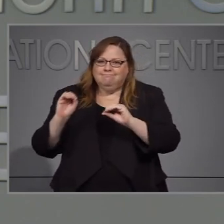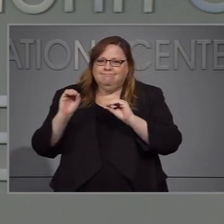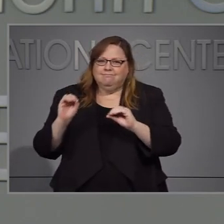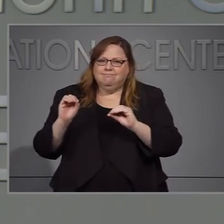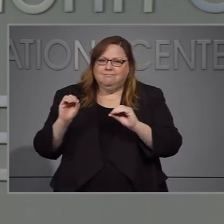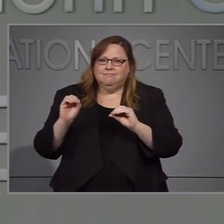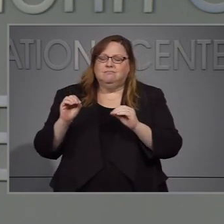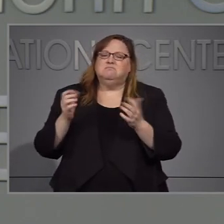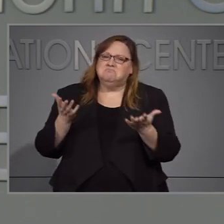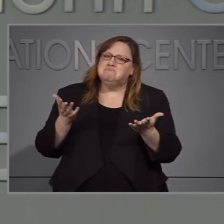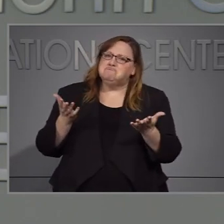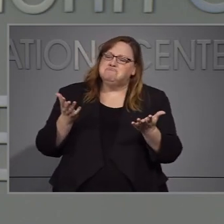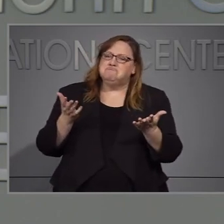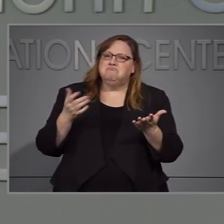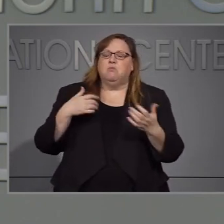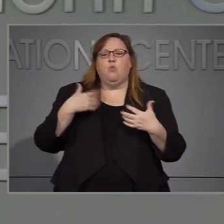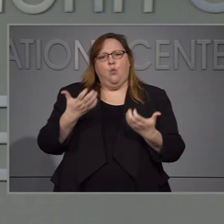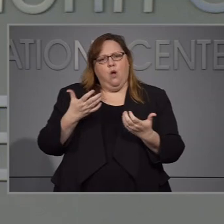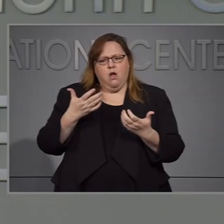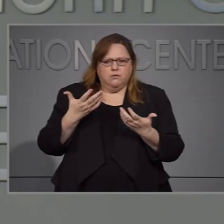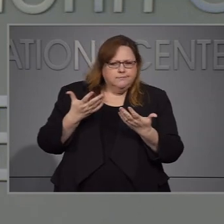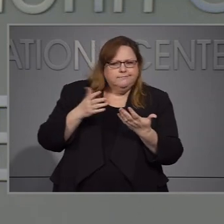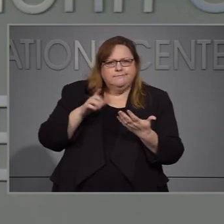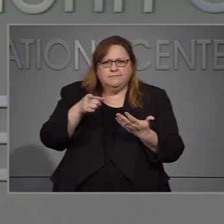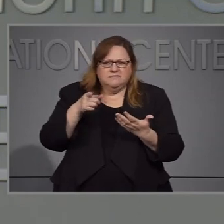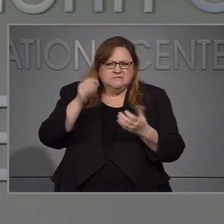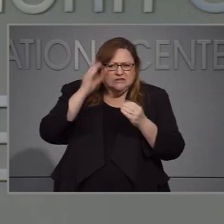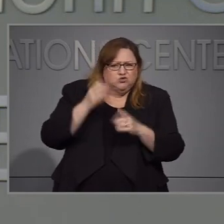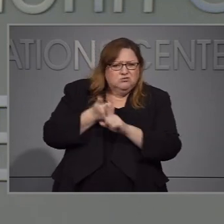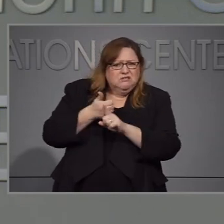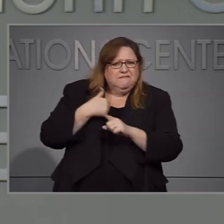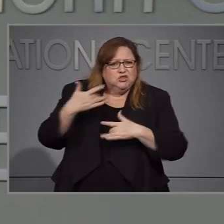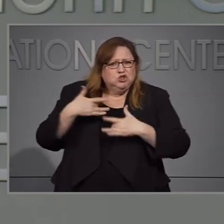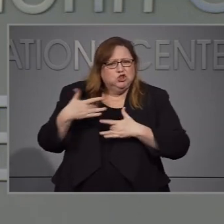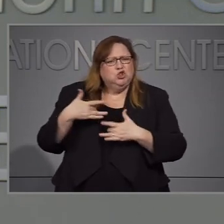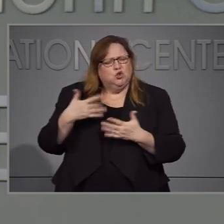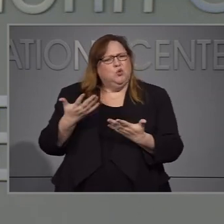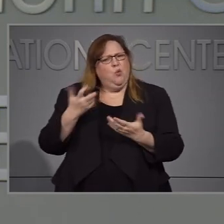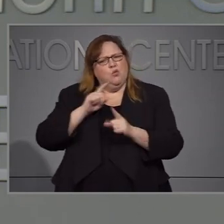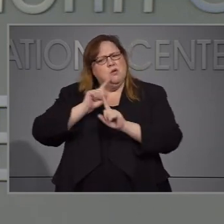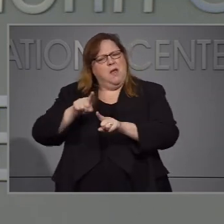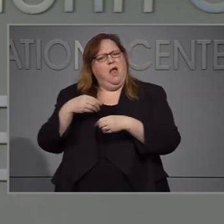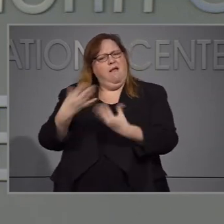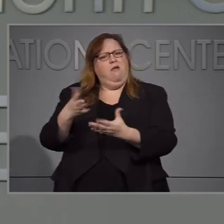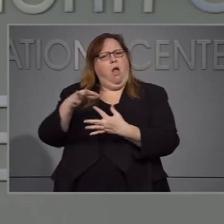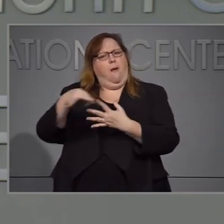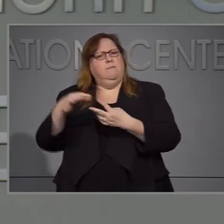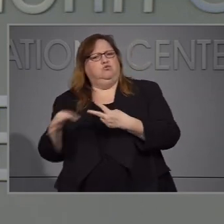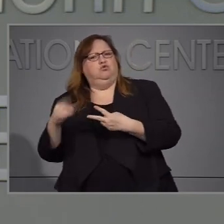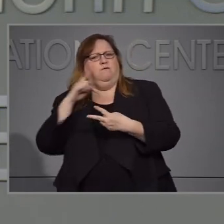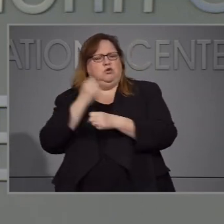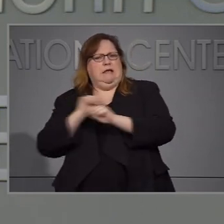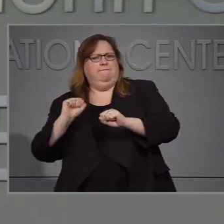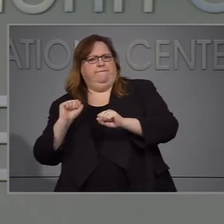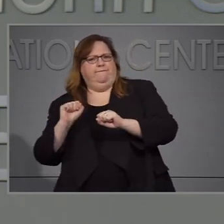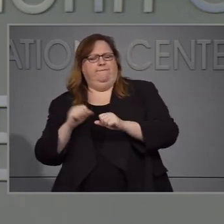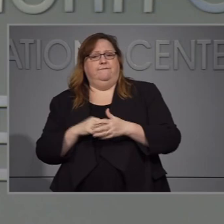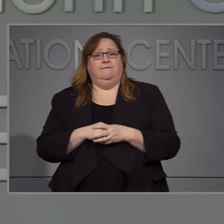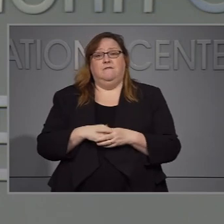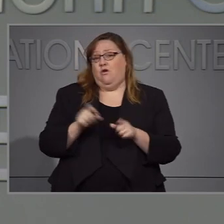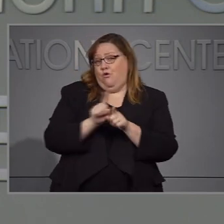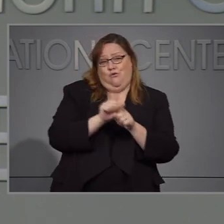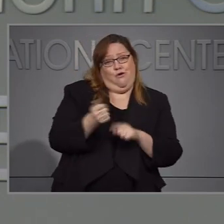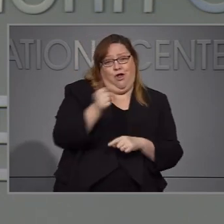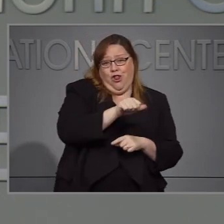to respond to those concerns of teachers. We also have a lot of teachers who are eager and ready to